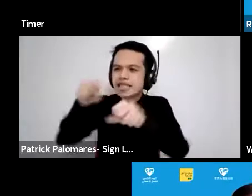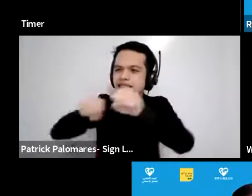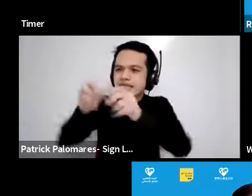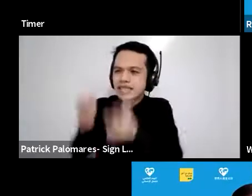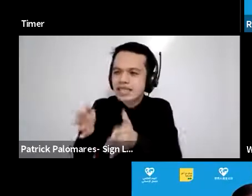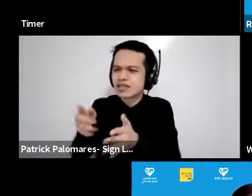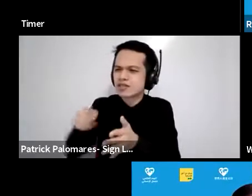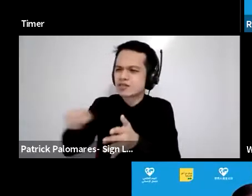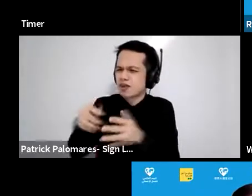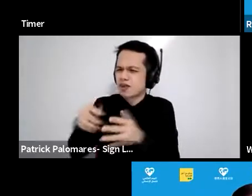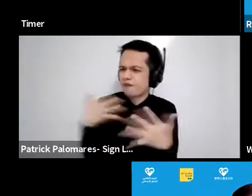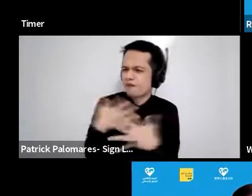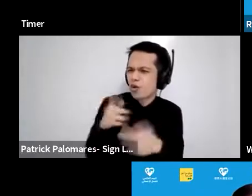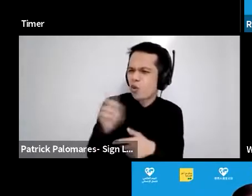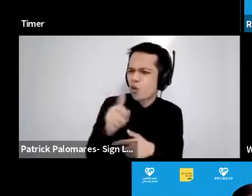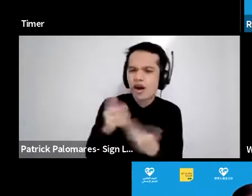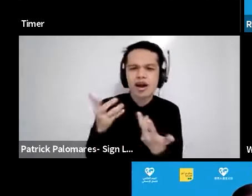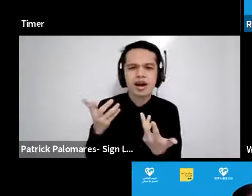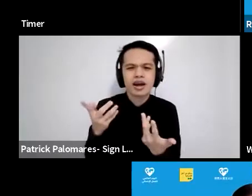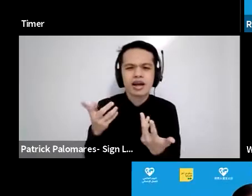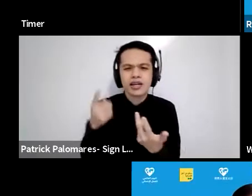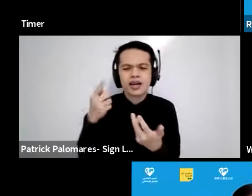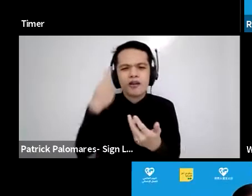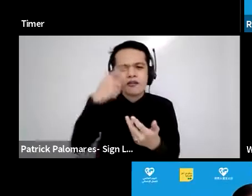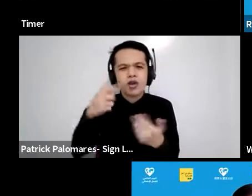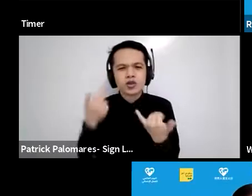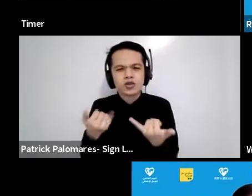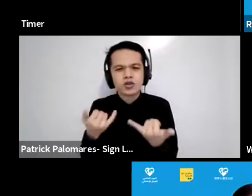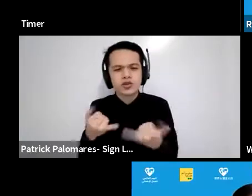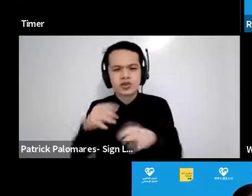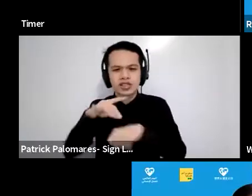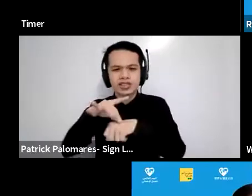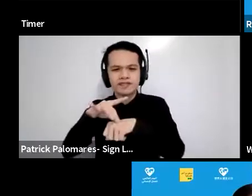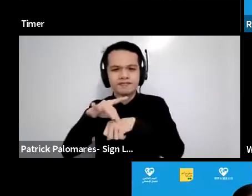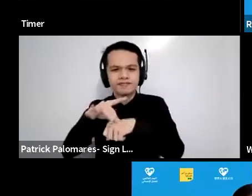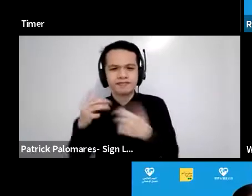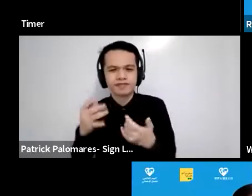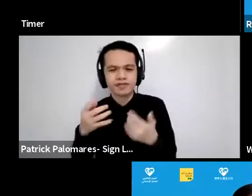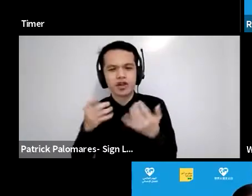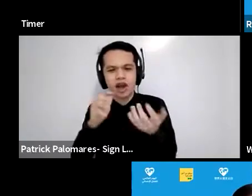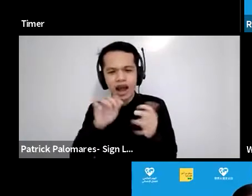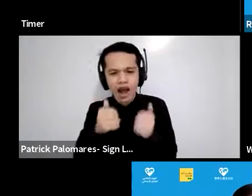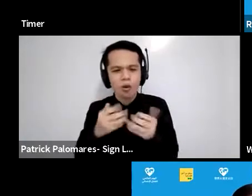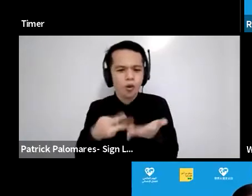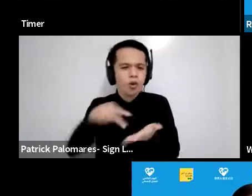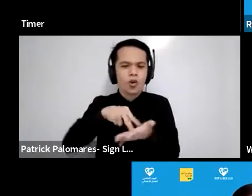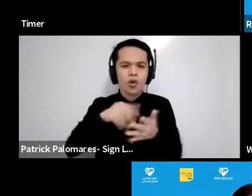people were afraid of as we called on for a green recovery in the COVID pandemic. Something that really